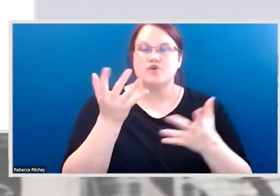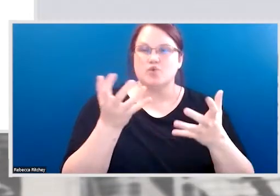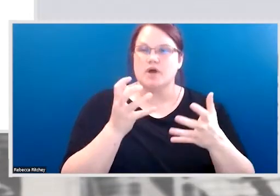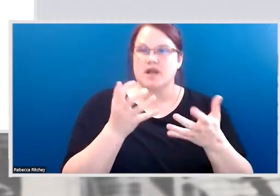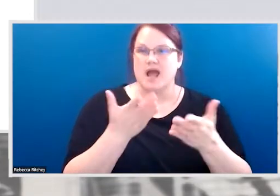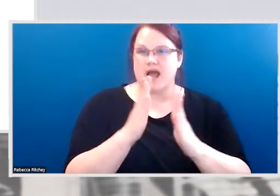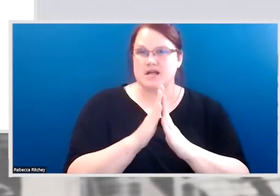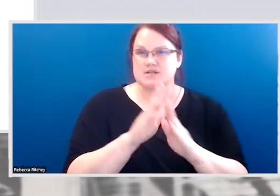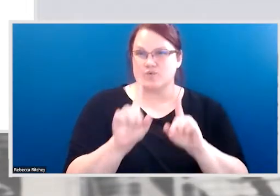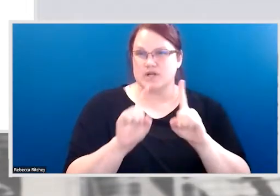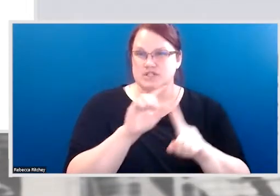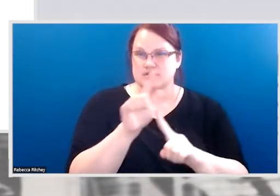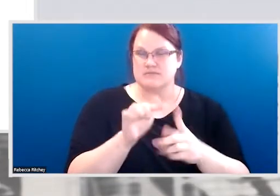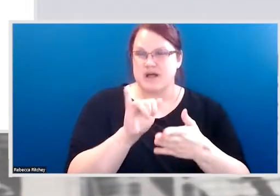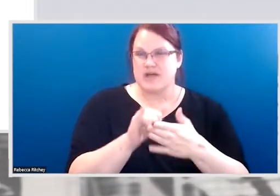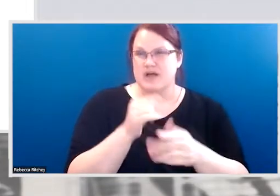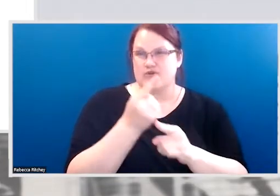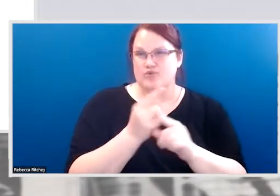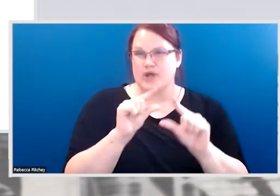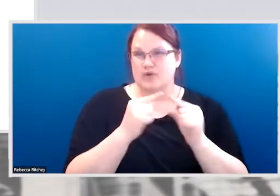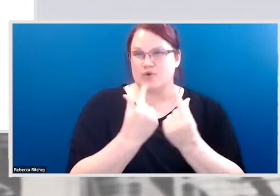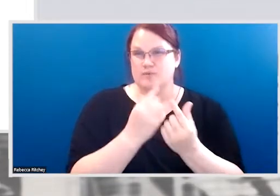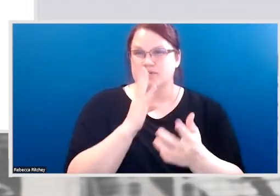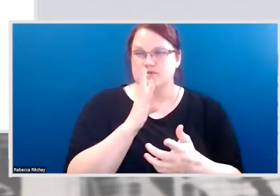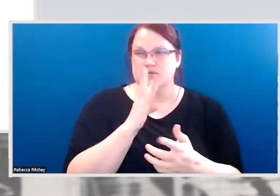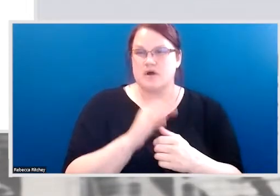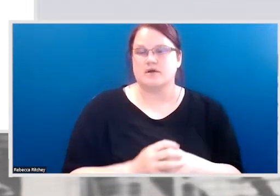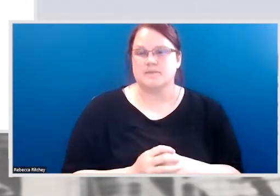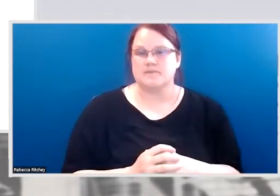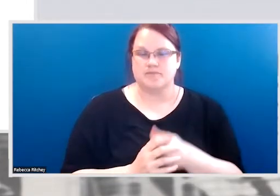to. Alex, do you want to show us what the results were?